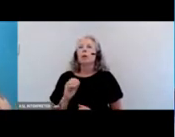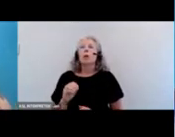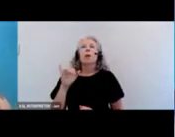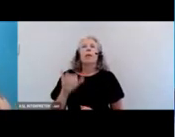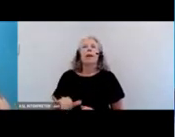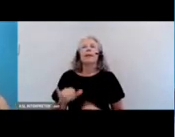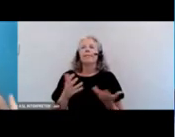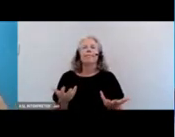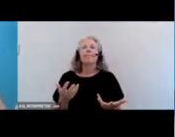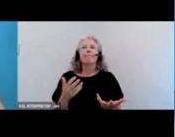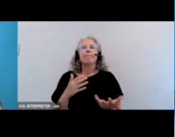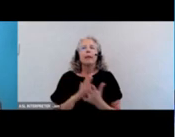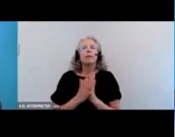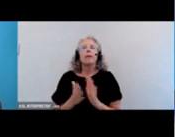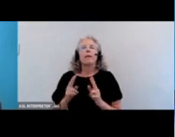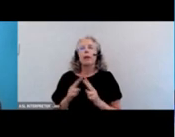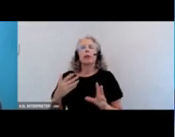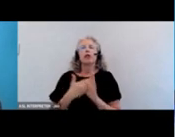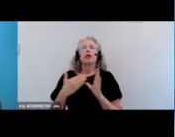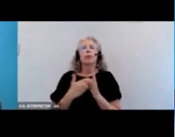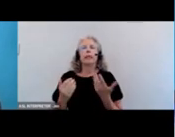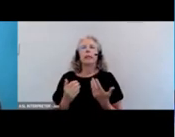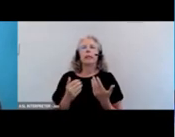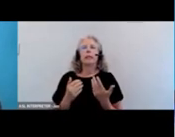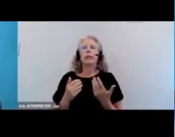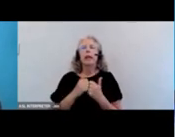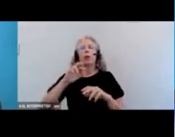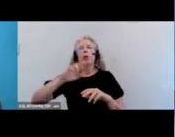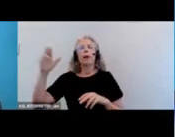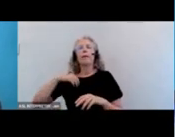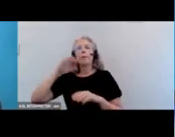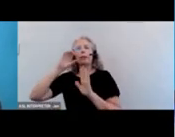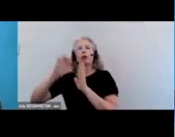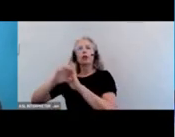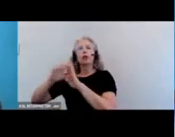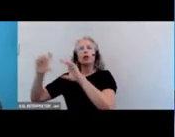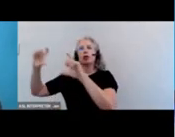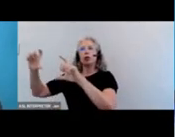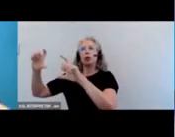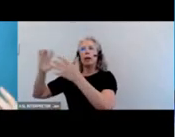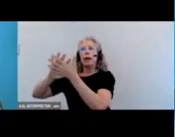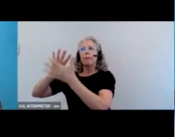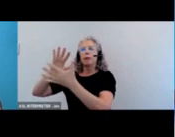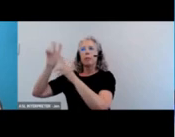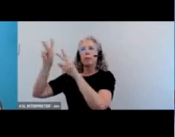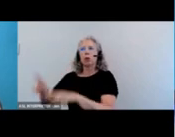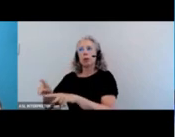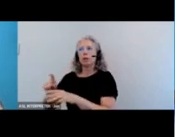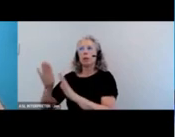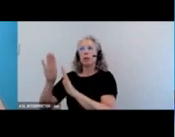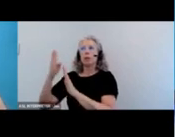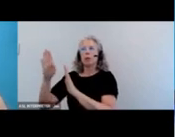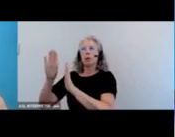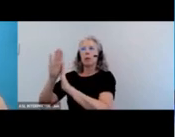me anyway. So that's what's on this slide, along with a picture on the right there of an abstract person. It's a blue background